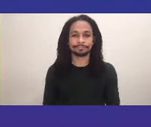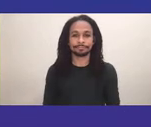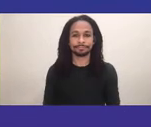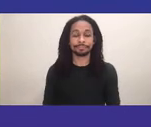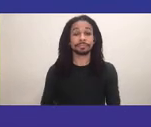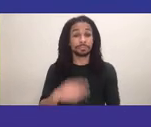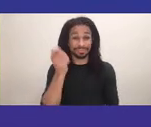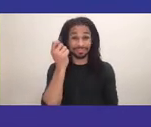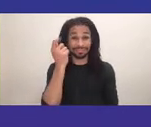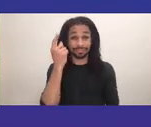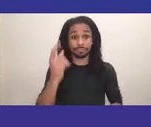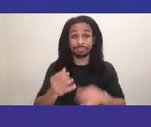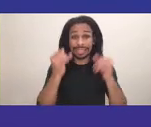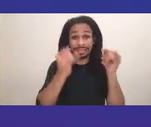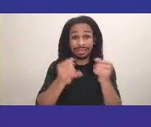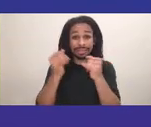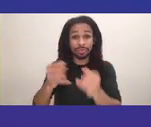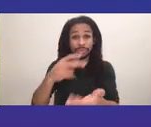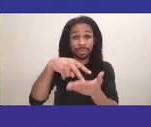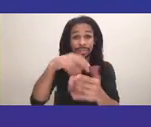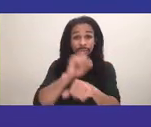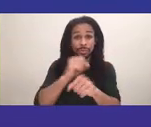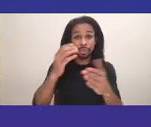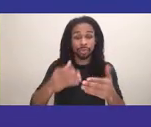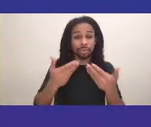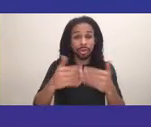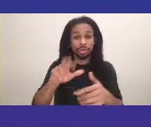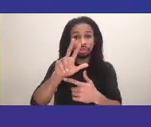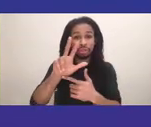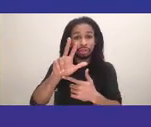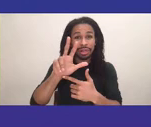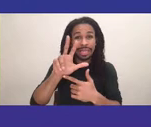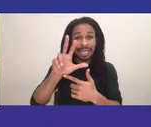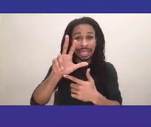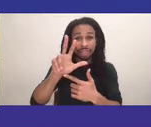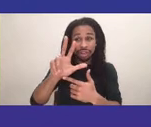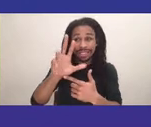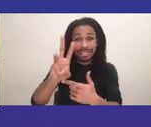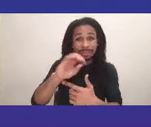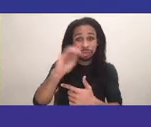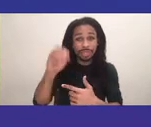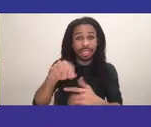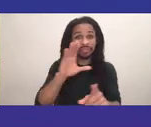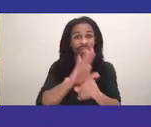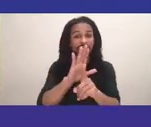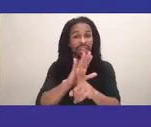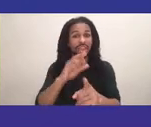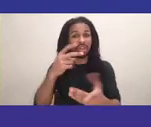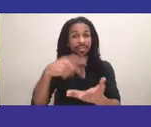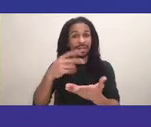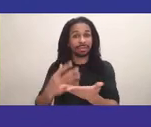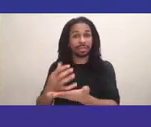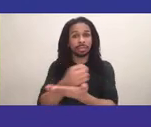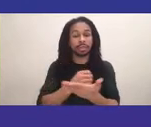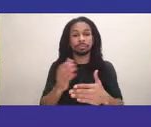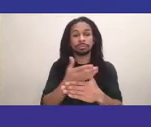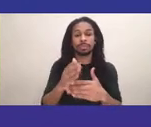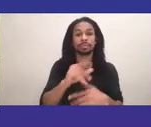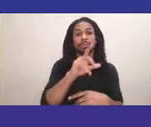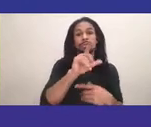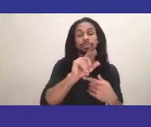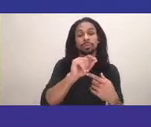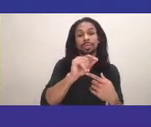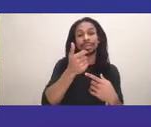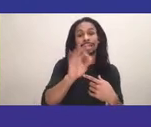Individual-less dance workers lost 36% of their income on average between 2019 and 2020. Or double the losses